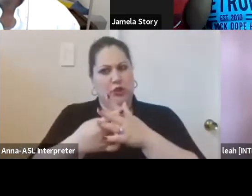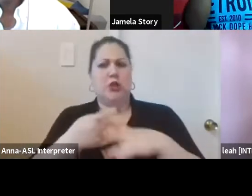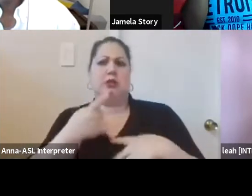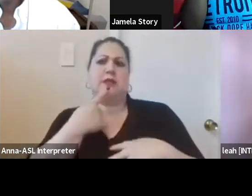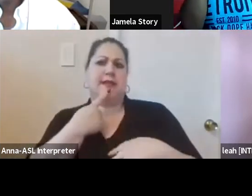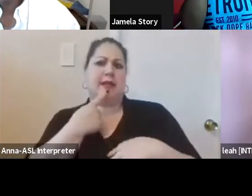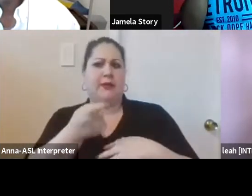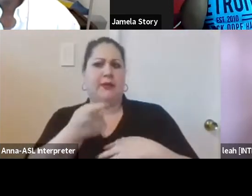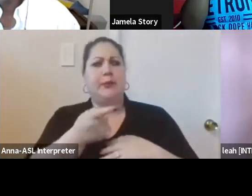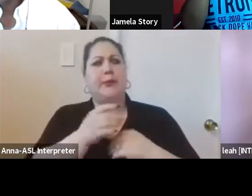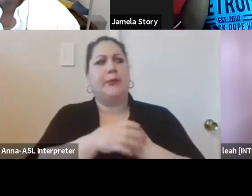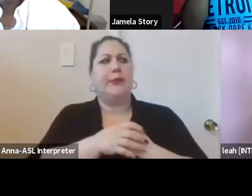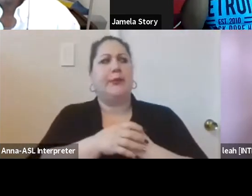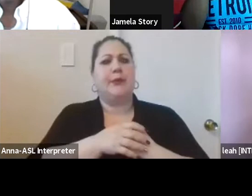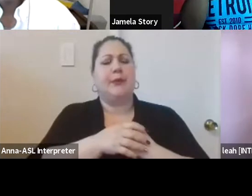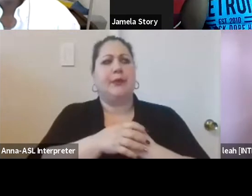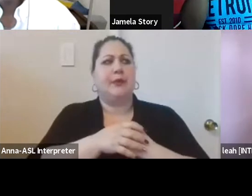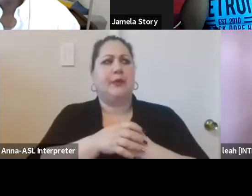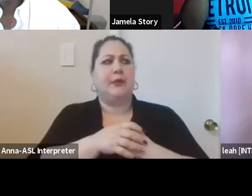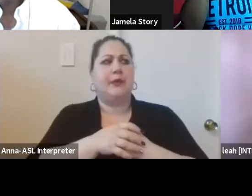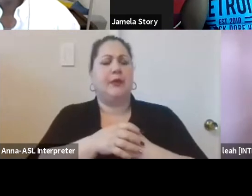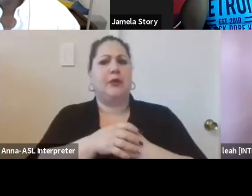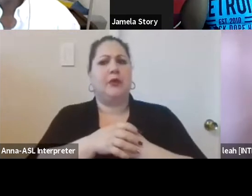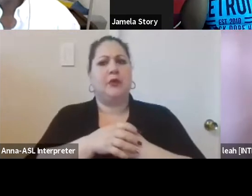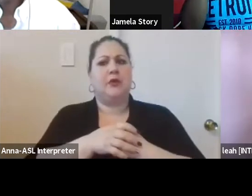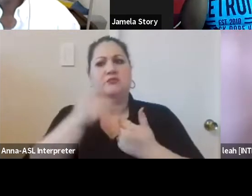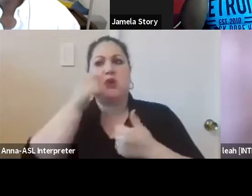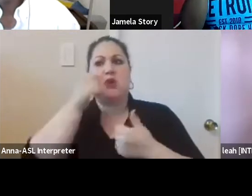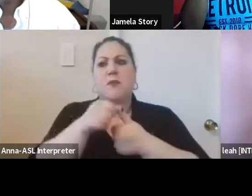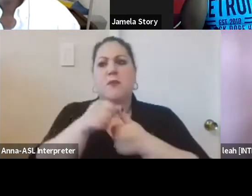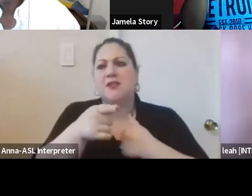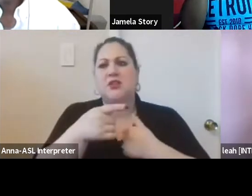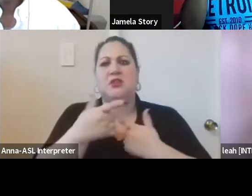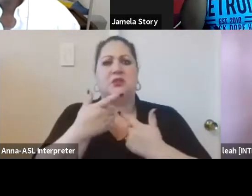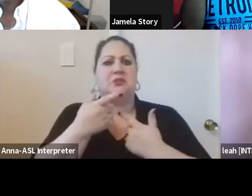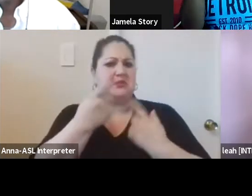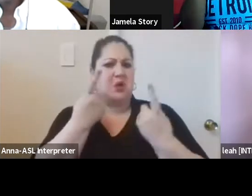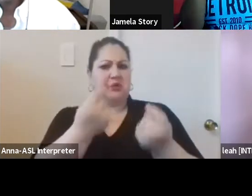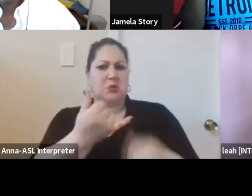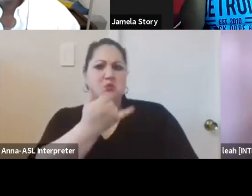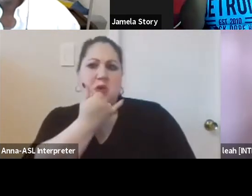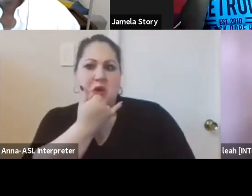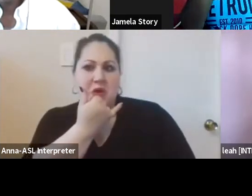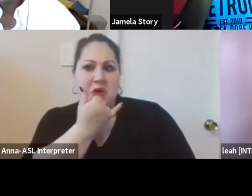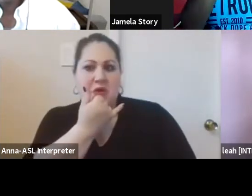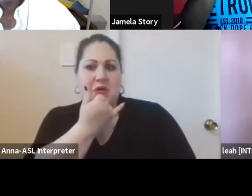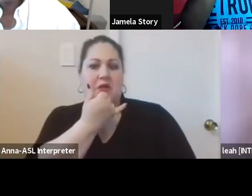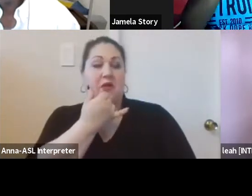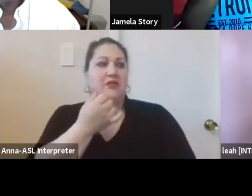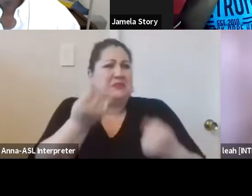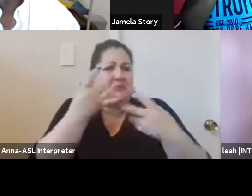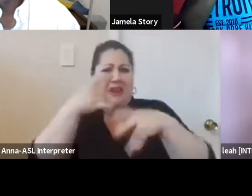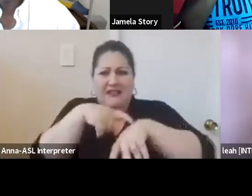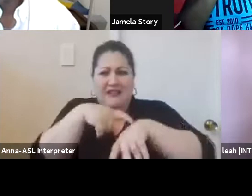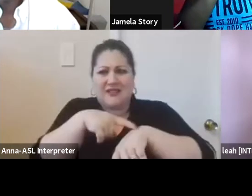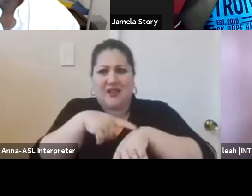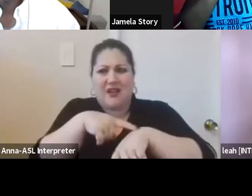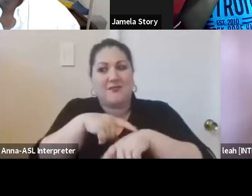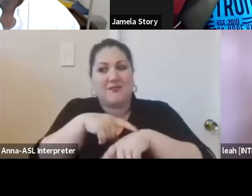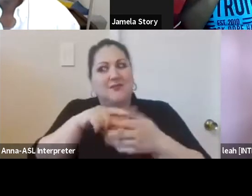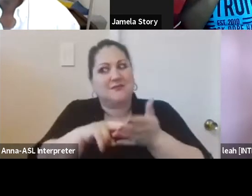like reminding you or just telling you that you did wrong so many times that you almost start to believe